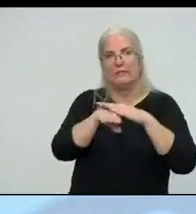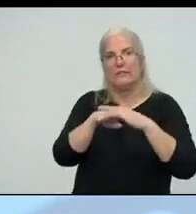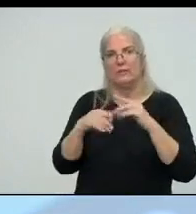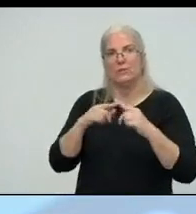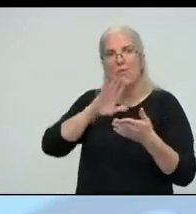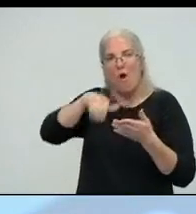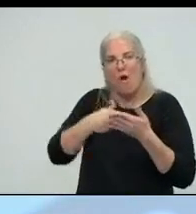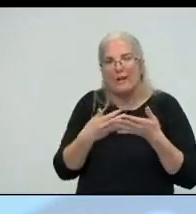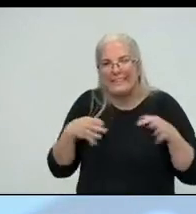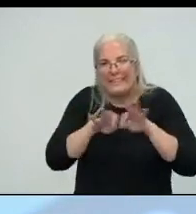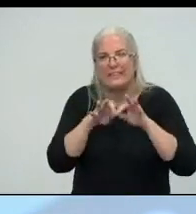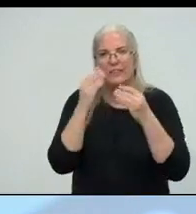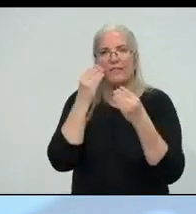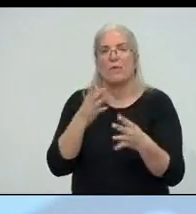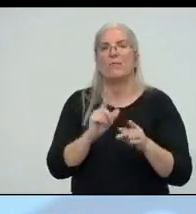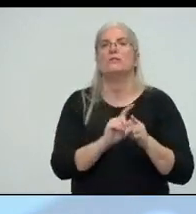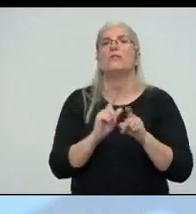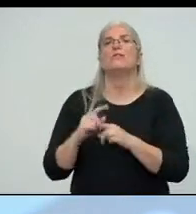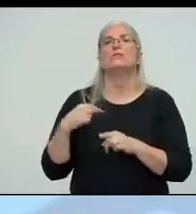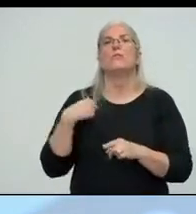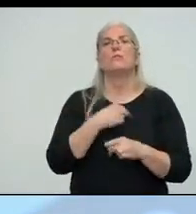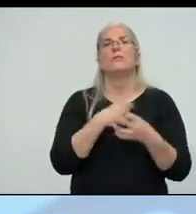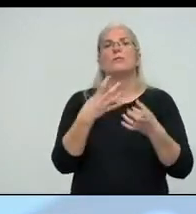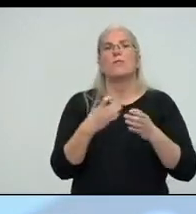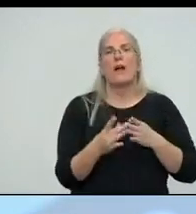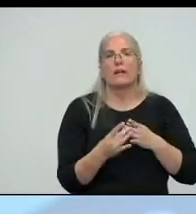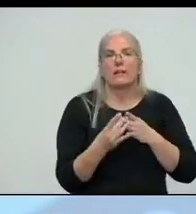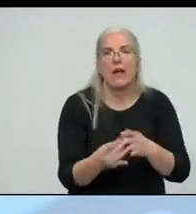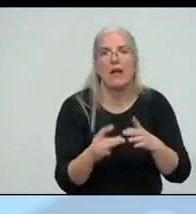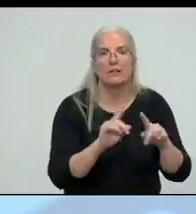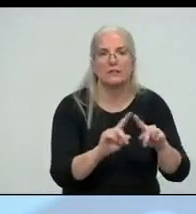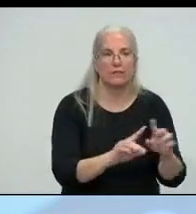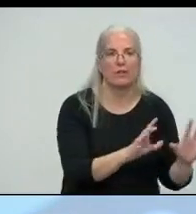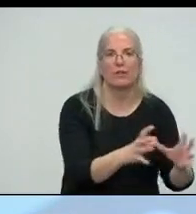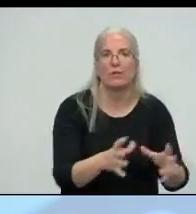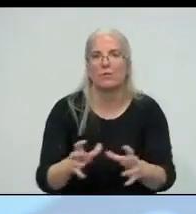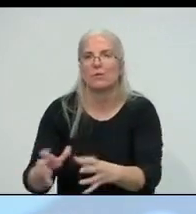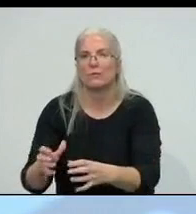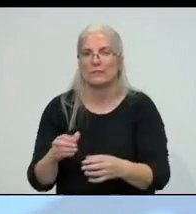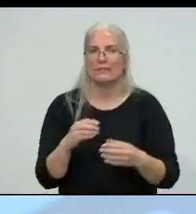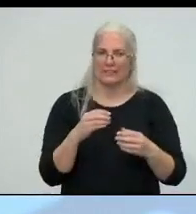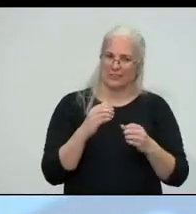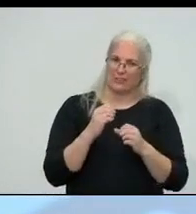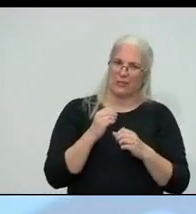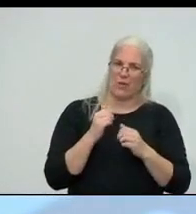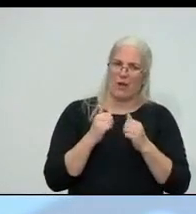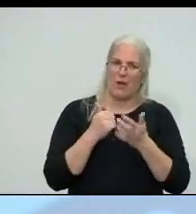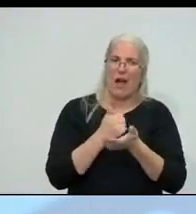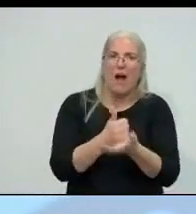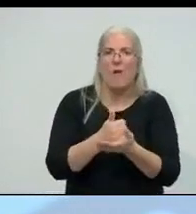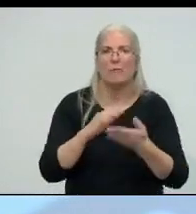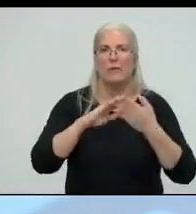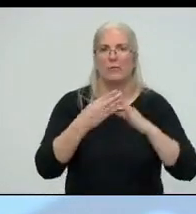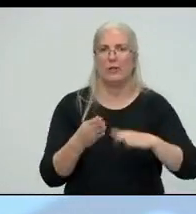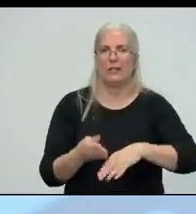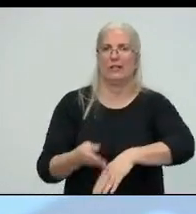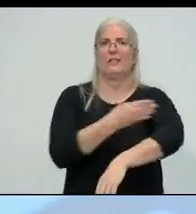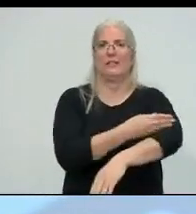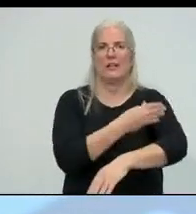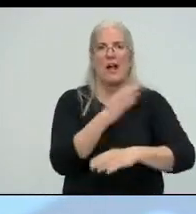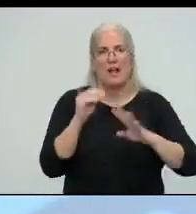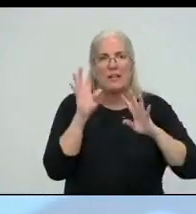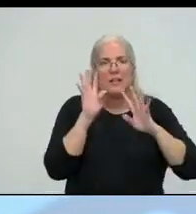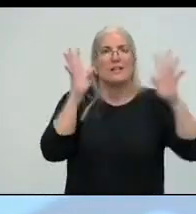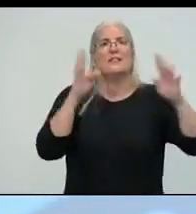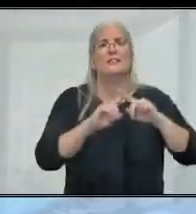guidance for different populations as well. And we're letting our community leaders help design that with us so we can be responsive to current community